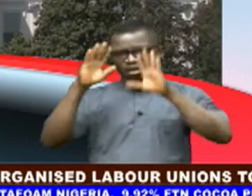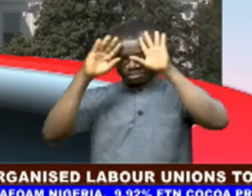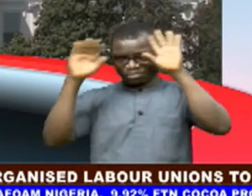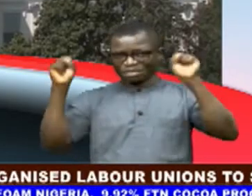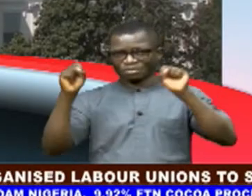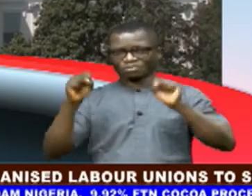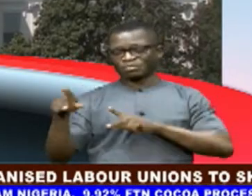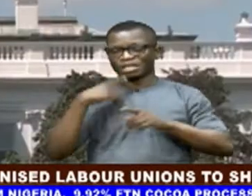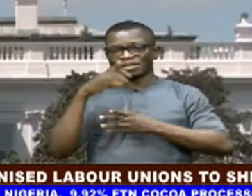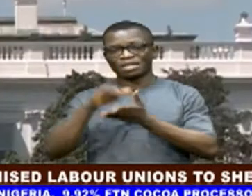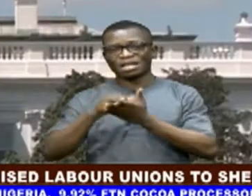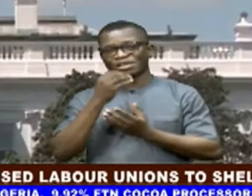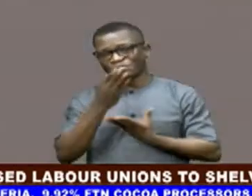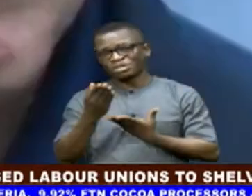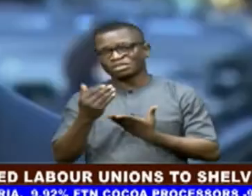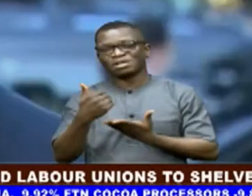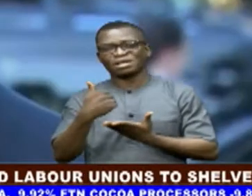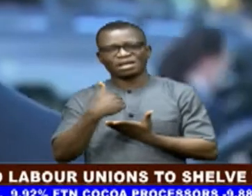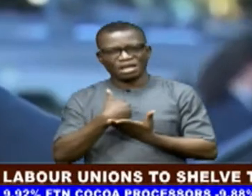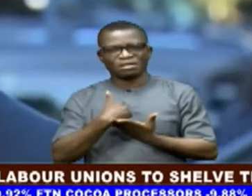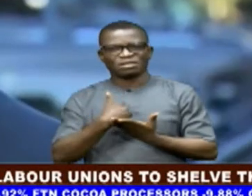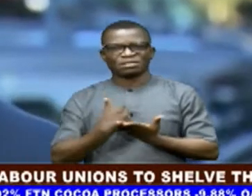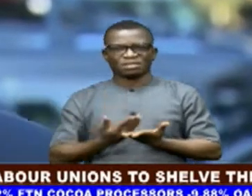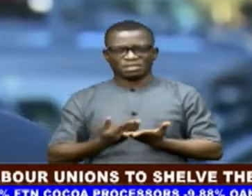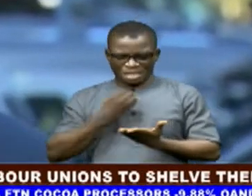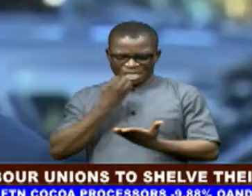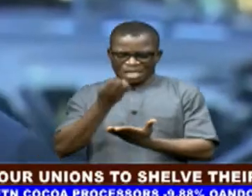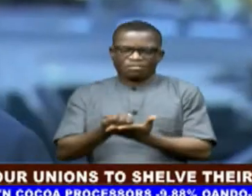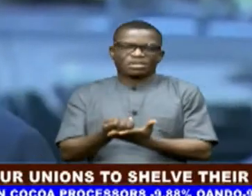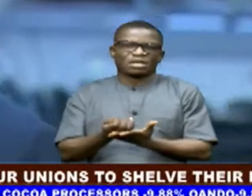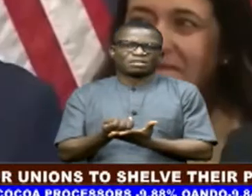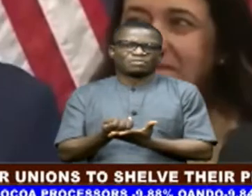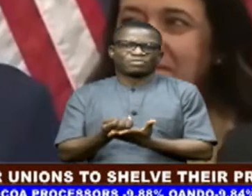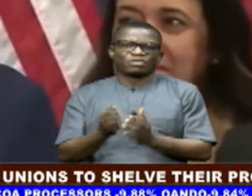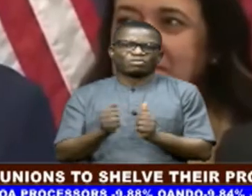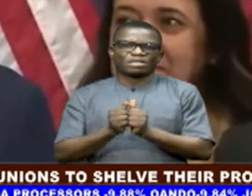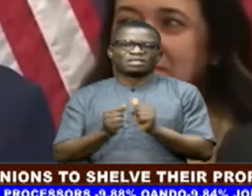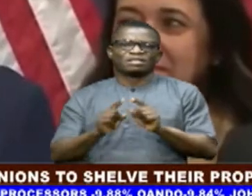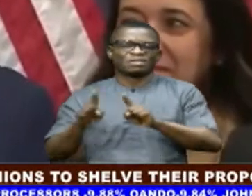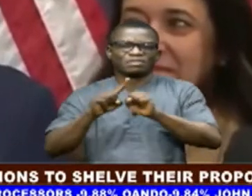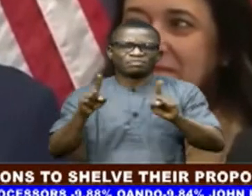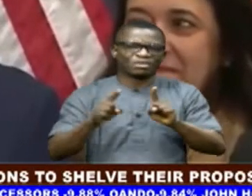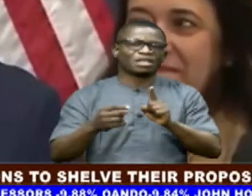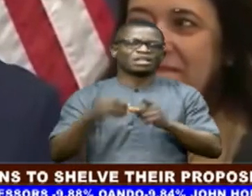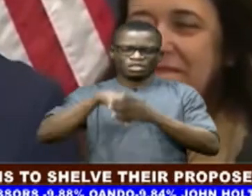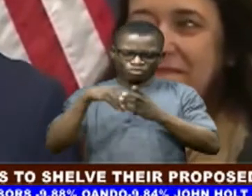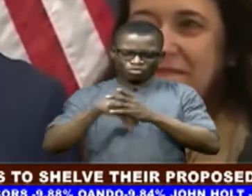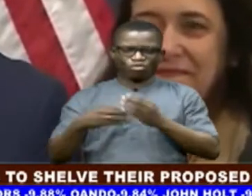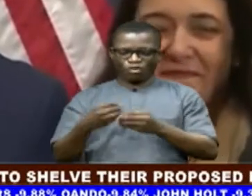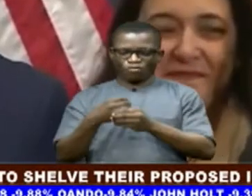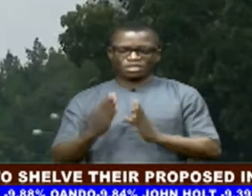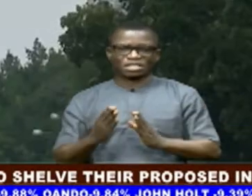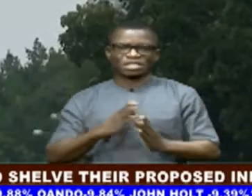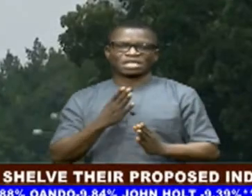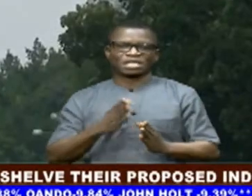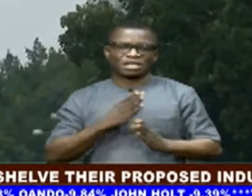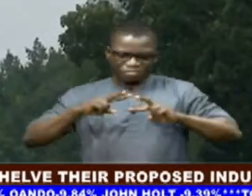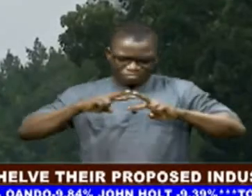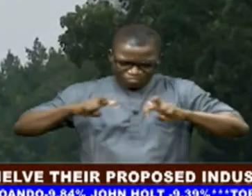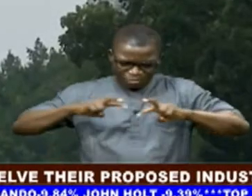the information it has amassed warrants streamlining its multiple probes into an official inquiry empowered to